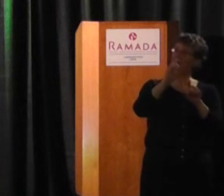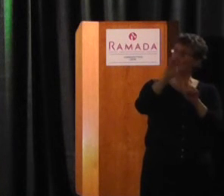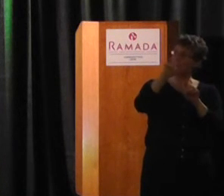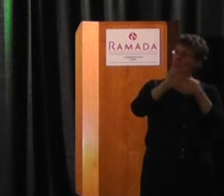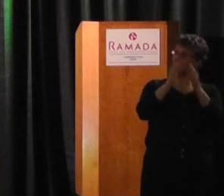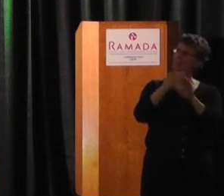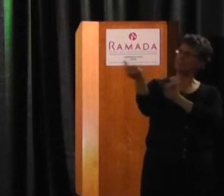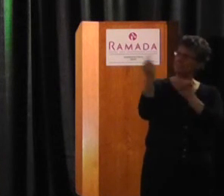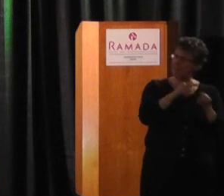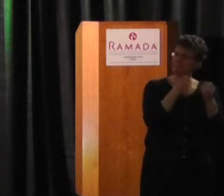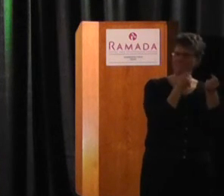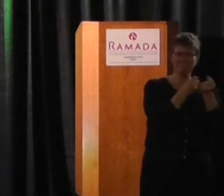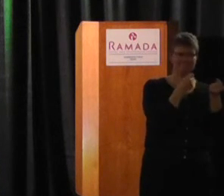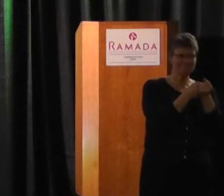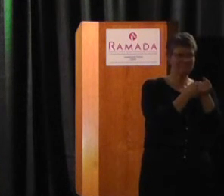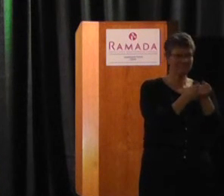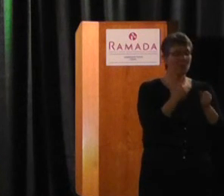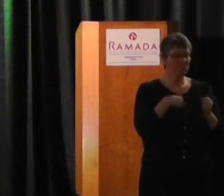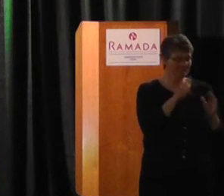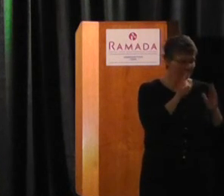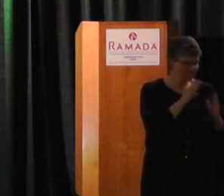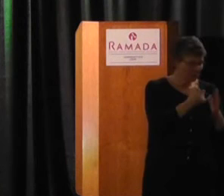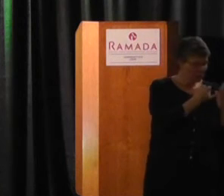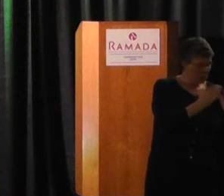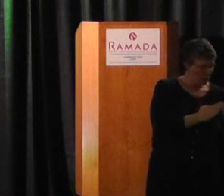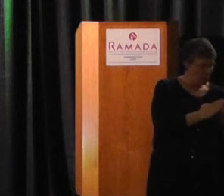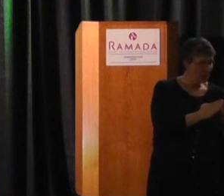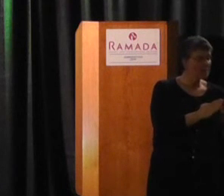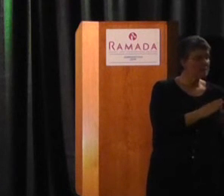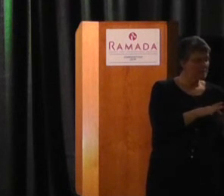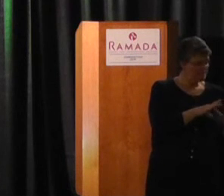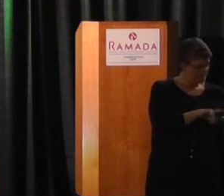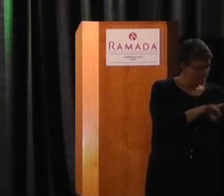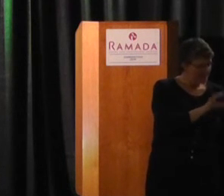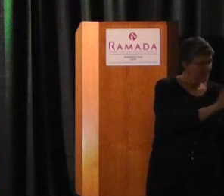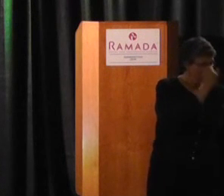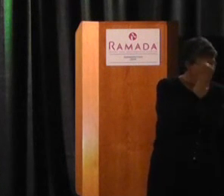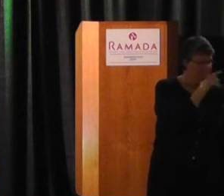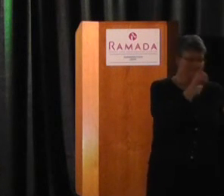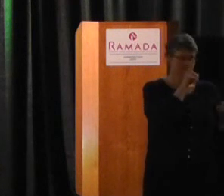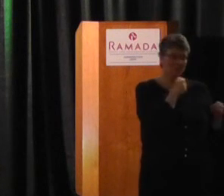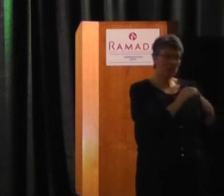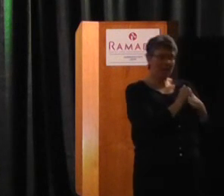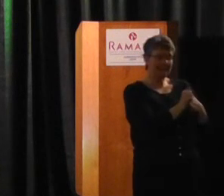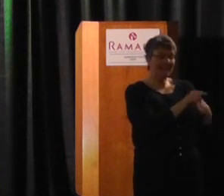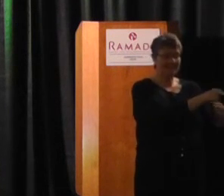our artists and supporting them and working on their ideas instead of directing the show, we were more successful than we had ever been